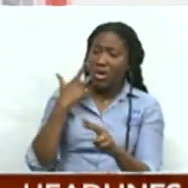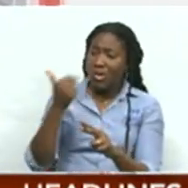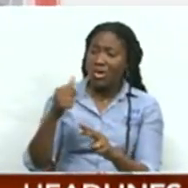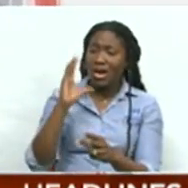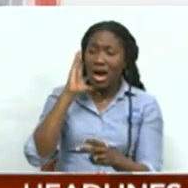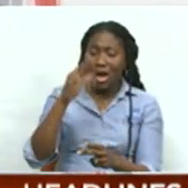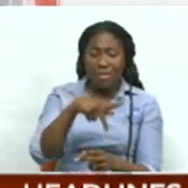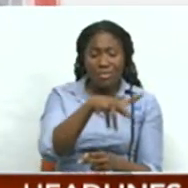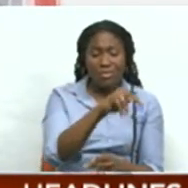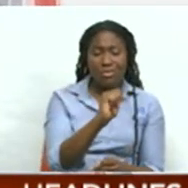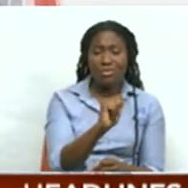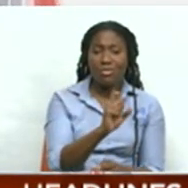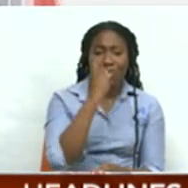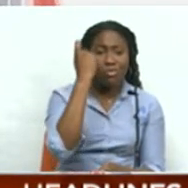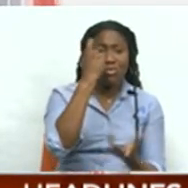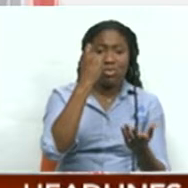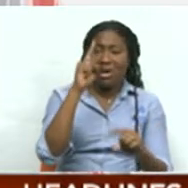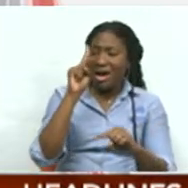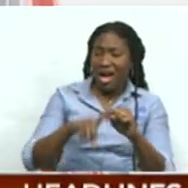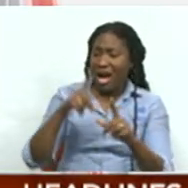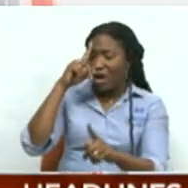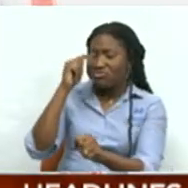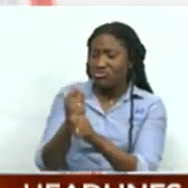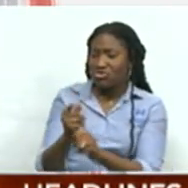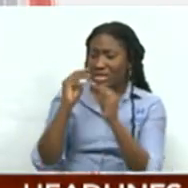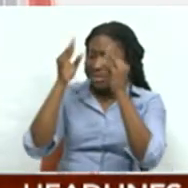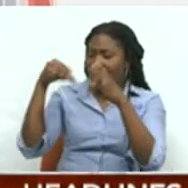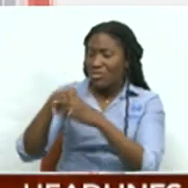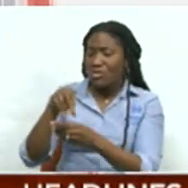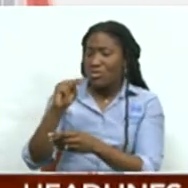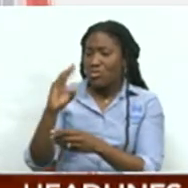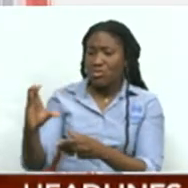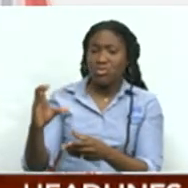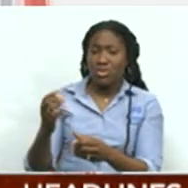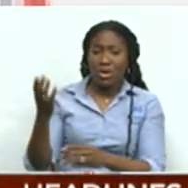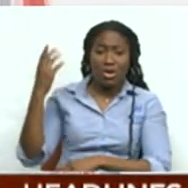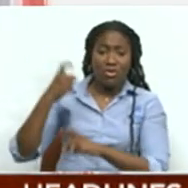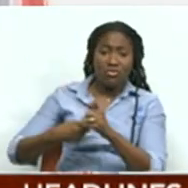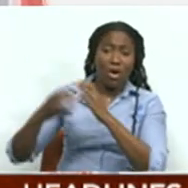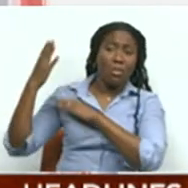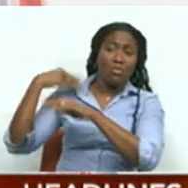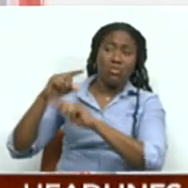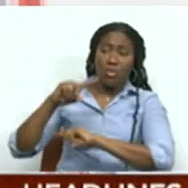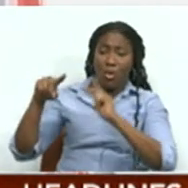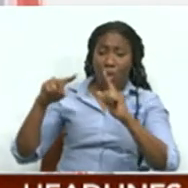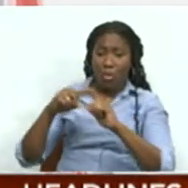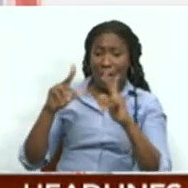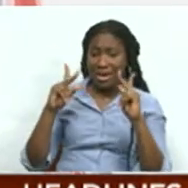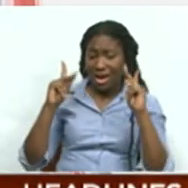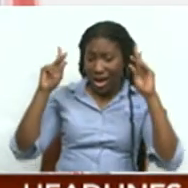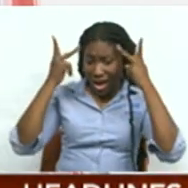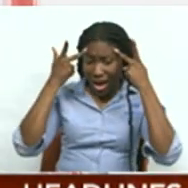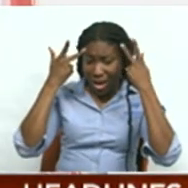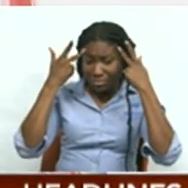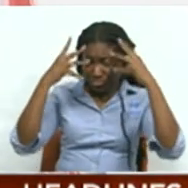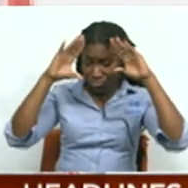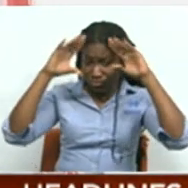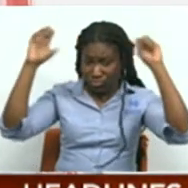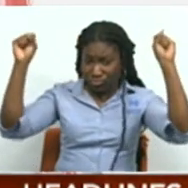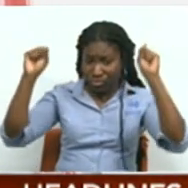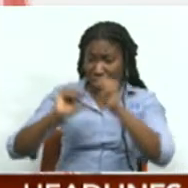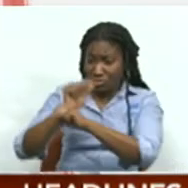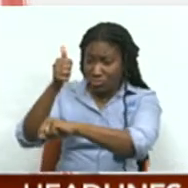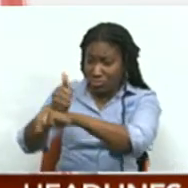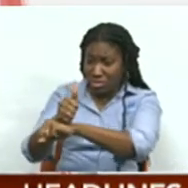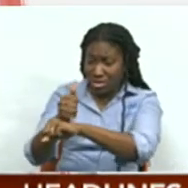trust some of her MPs, dating back to the presidential nomination of Christine Kangalu, steps were taken to ensure some MPs do not